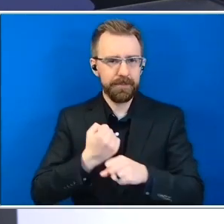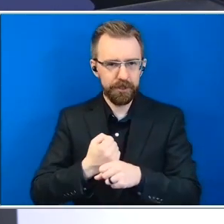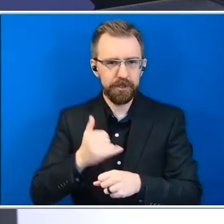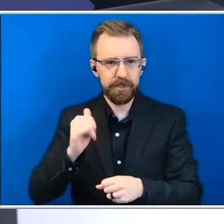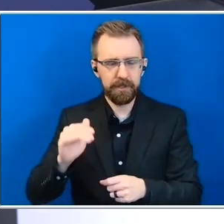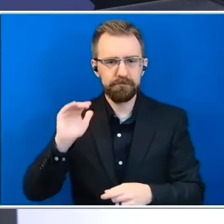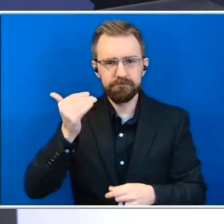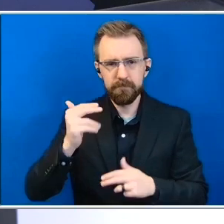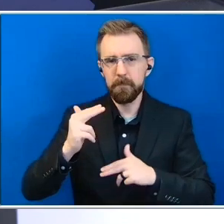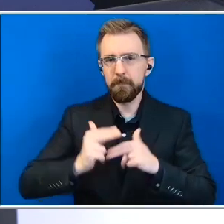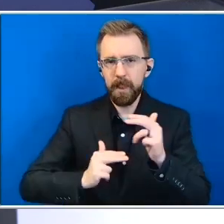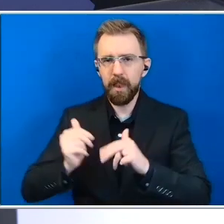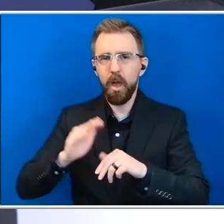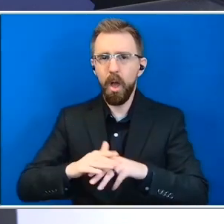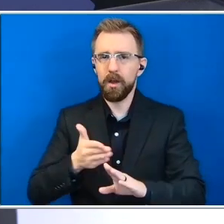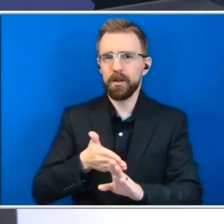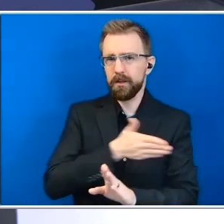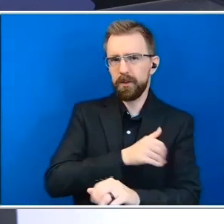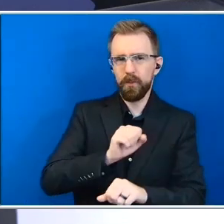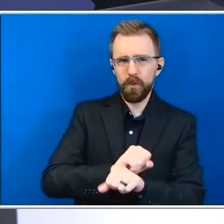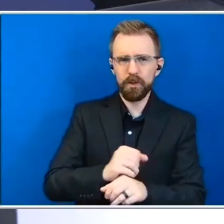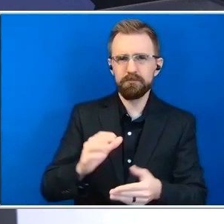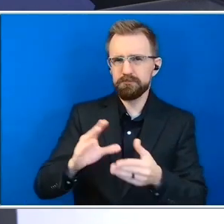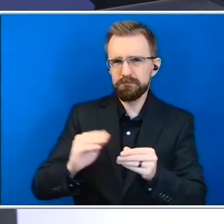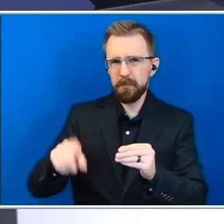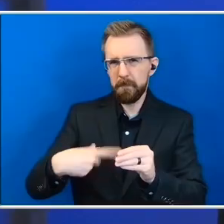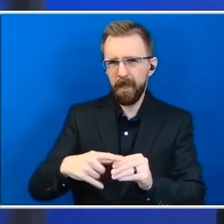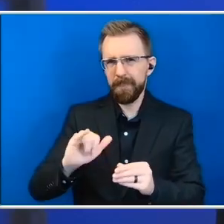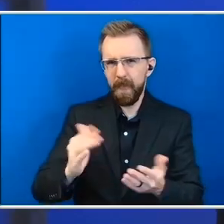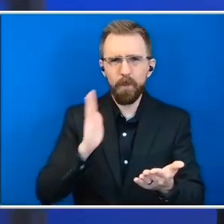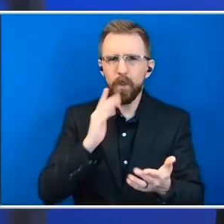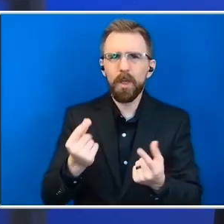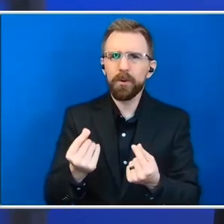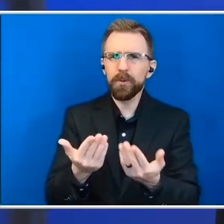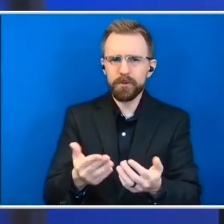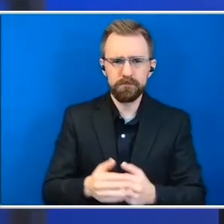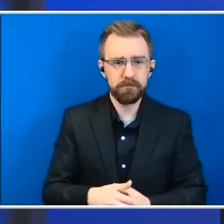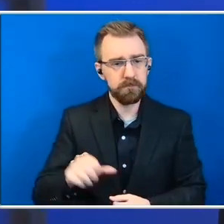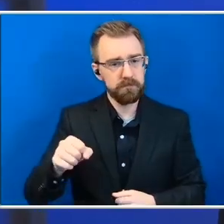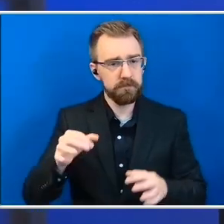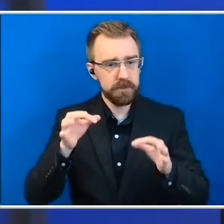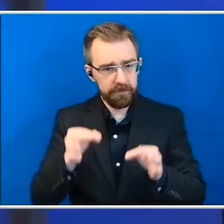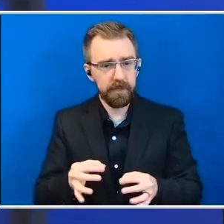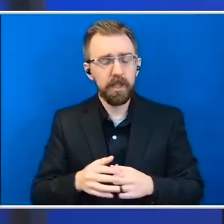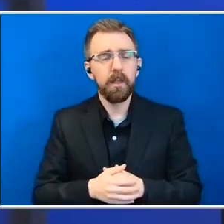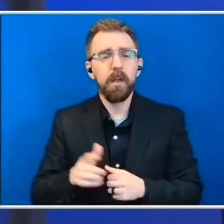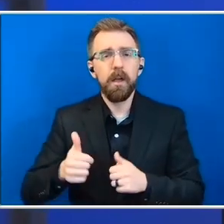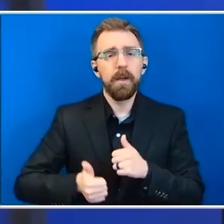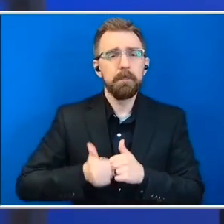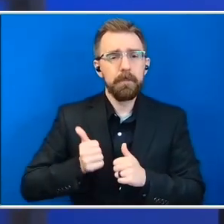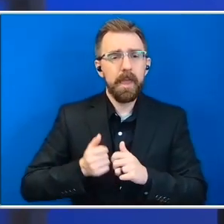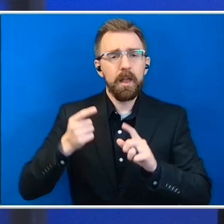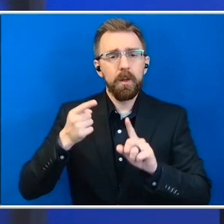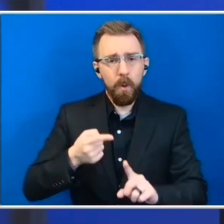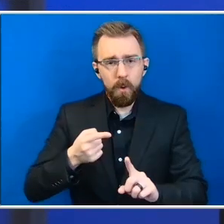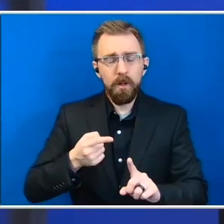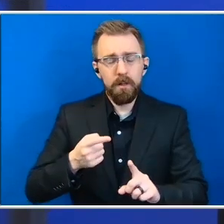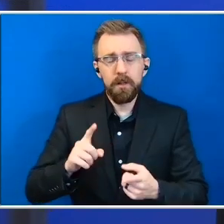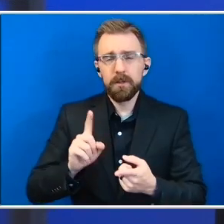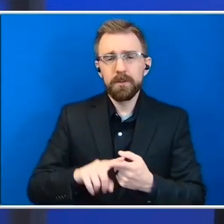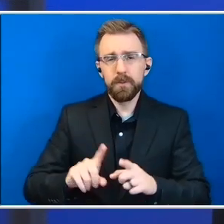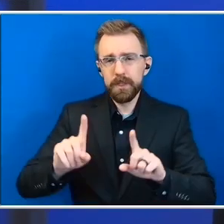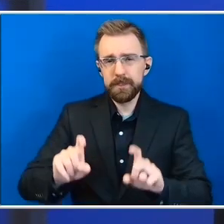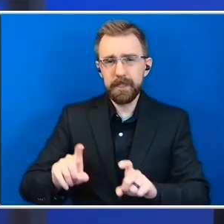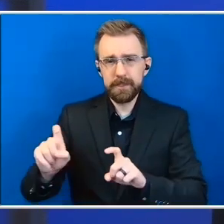your work. Talk to us about this newest grant. What is it going to do? Absolutely. The main goal is to test the